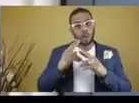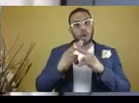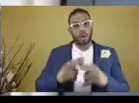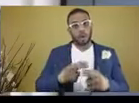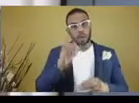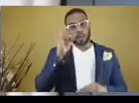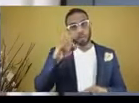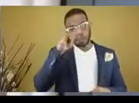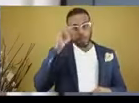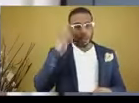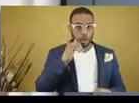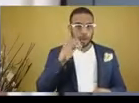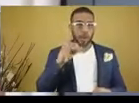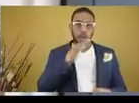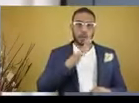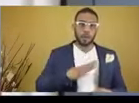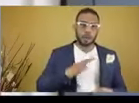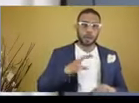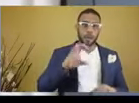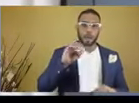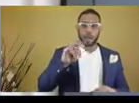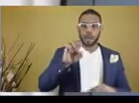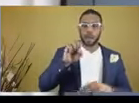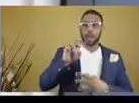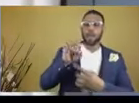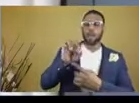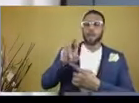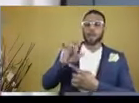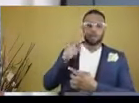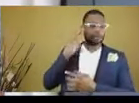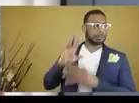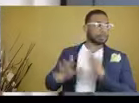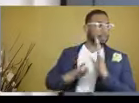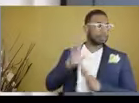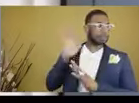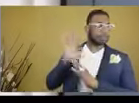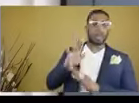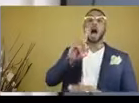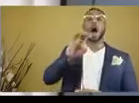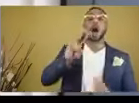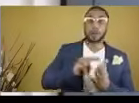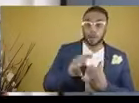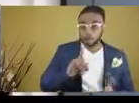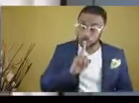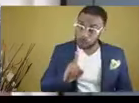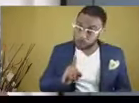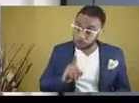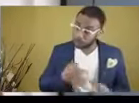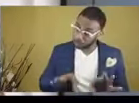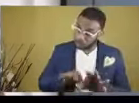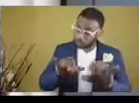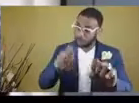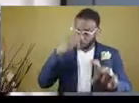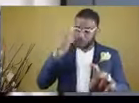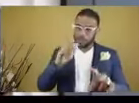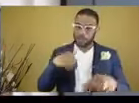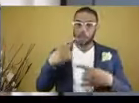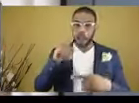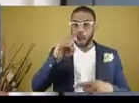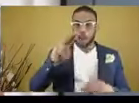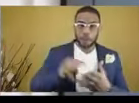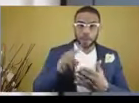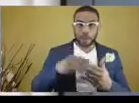Black Girls and Women's Consortium. That sounds very important. 100 million, which is, and it is very important because it's an $100